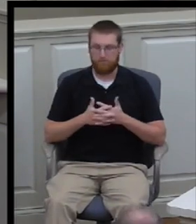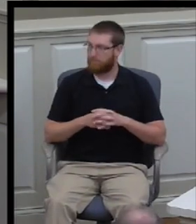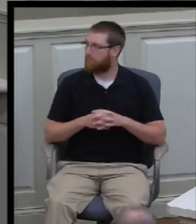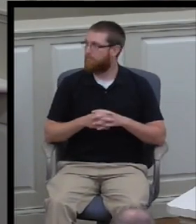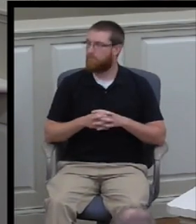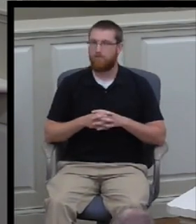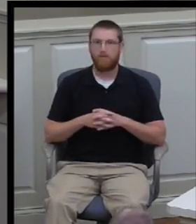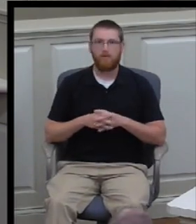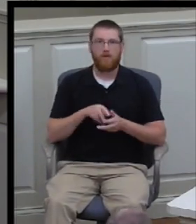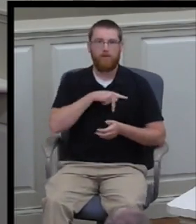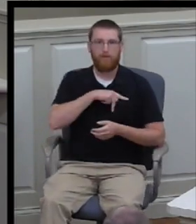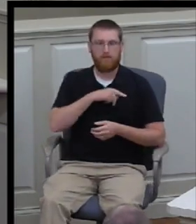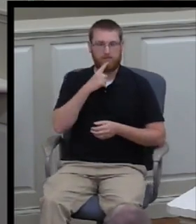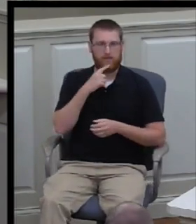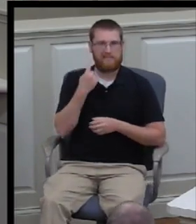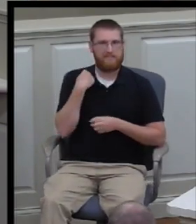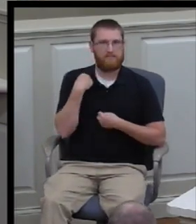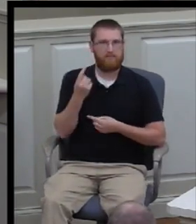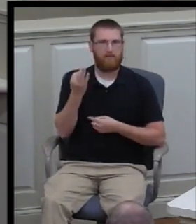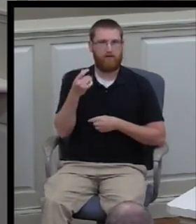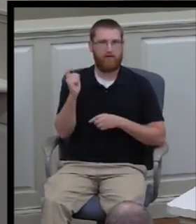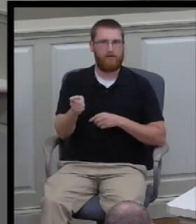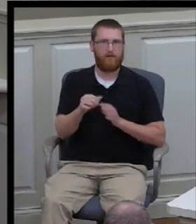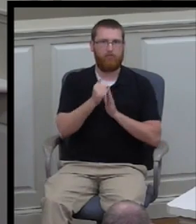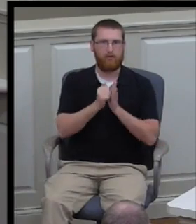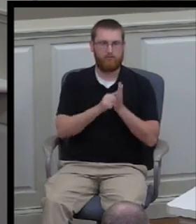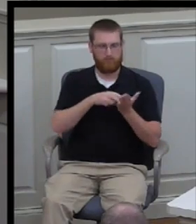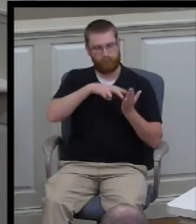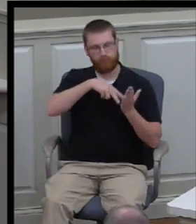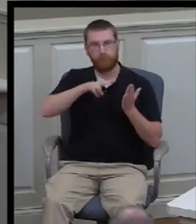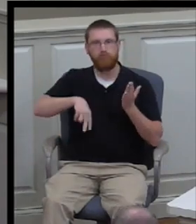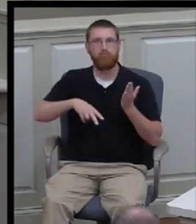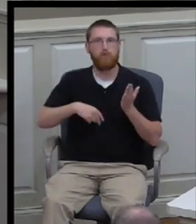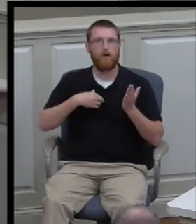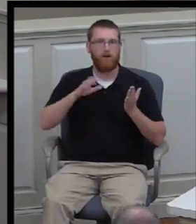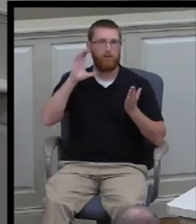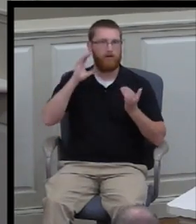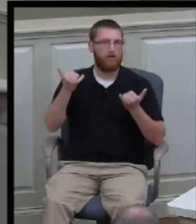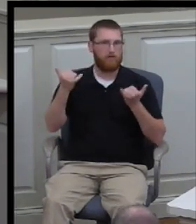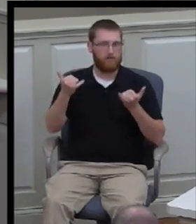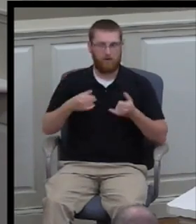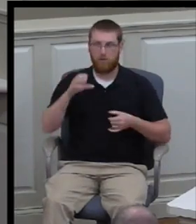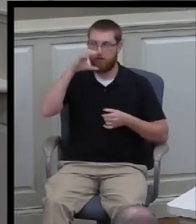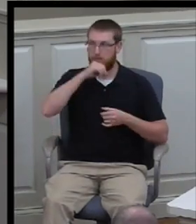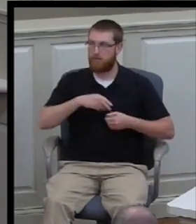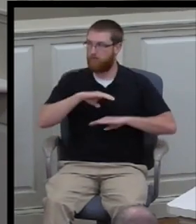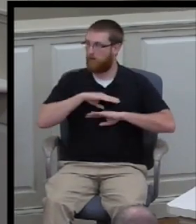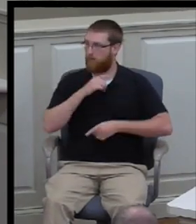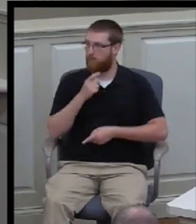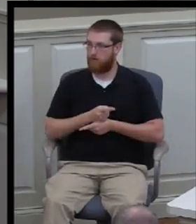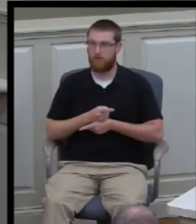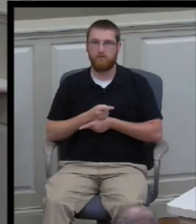Commission, you have had since Friday the agenda in front of you. Unless I hear otherwise, I will assume it meets with your